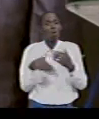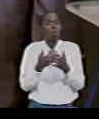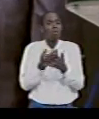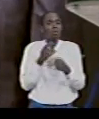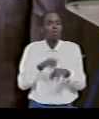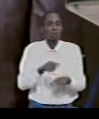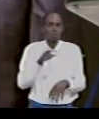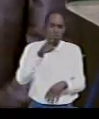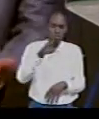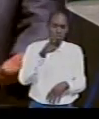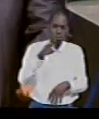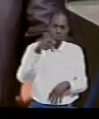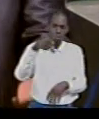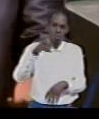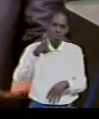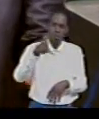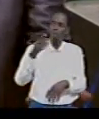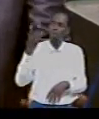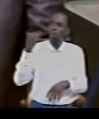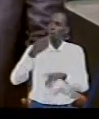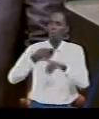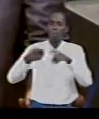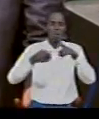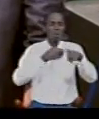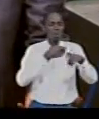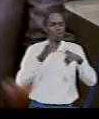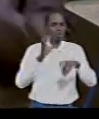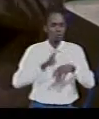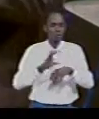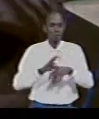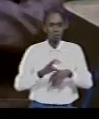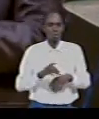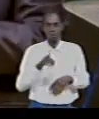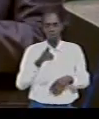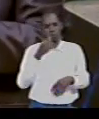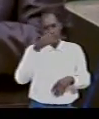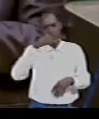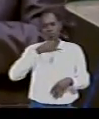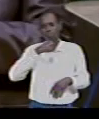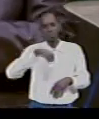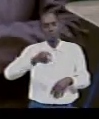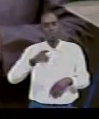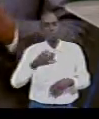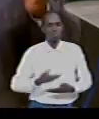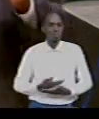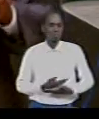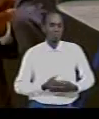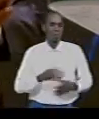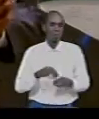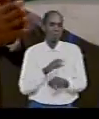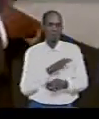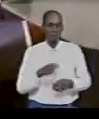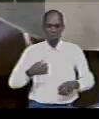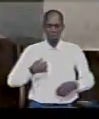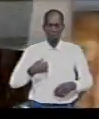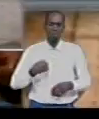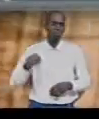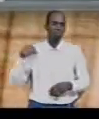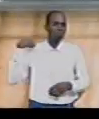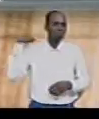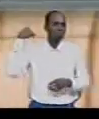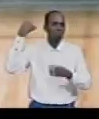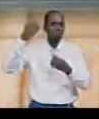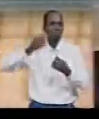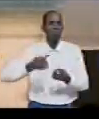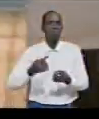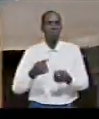church, I was already an apostle, and you say that against me. Peter could have found a way to